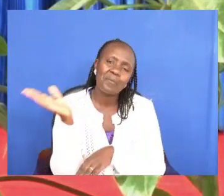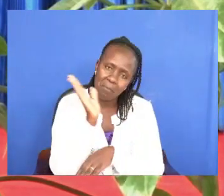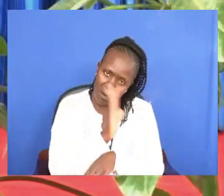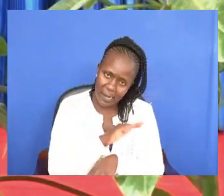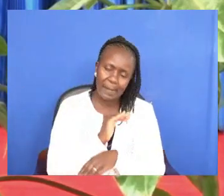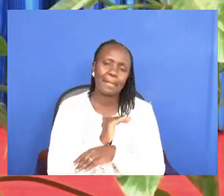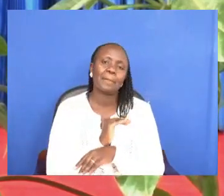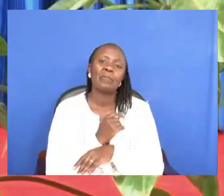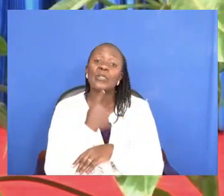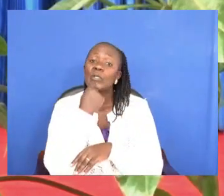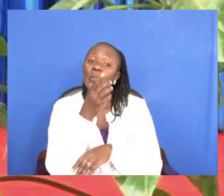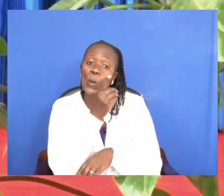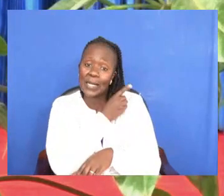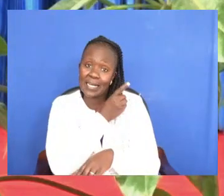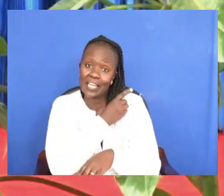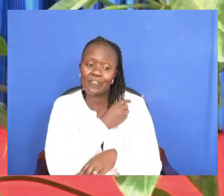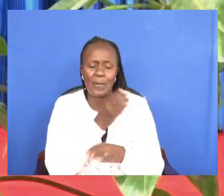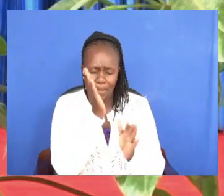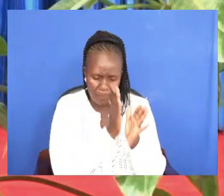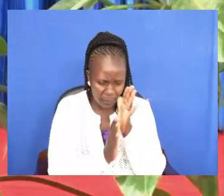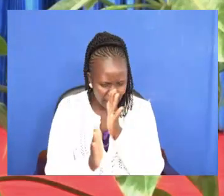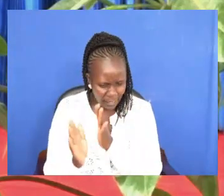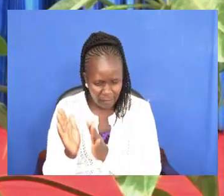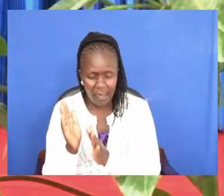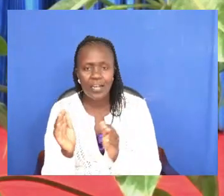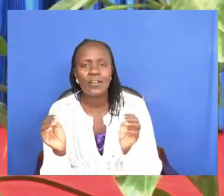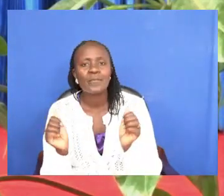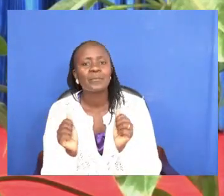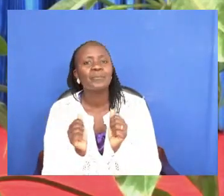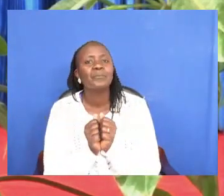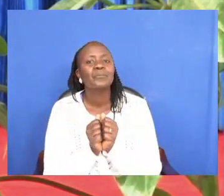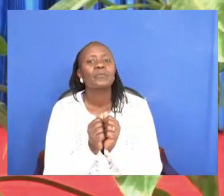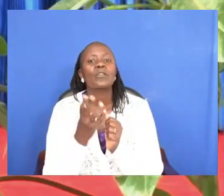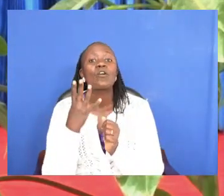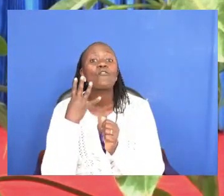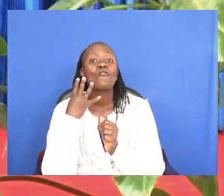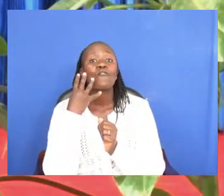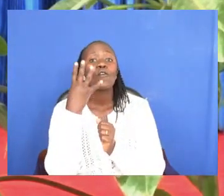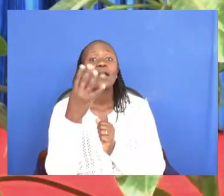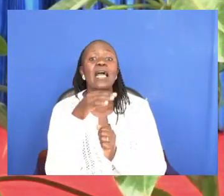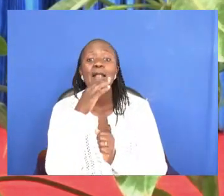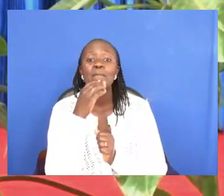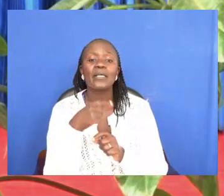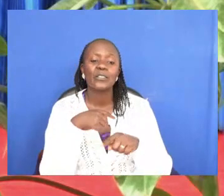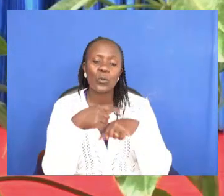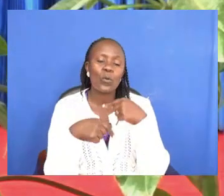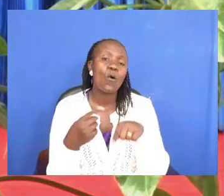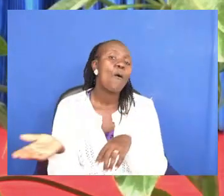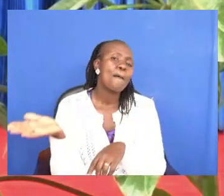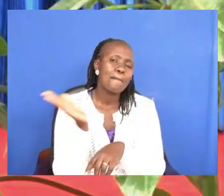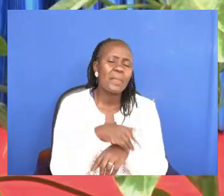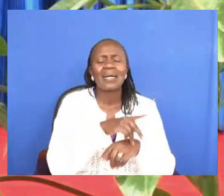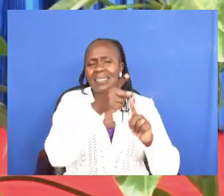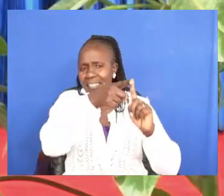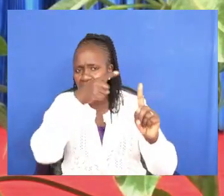back. So David went prepared, planned with the 400 men to go back and attack. And